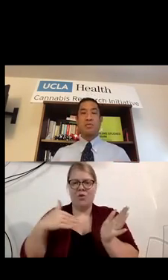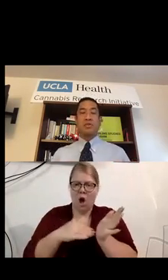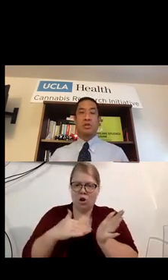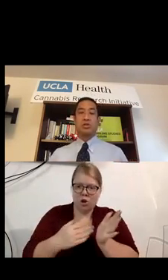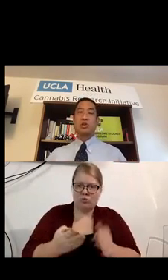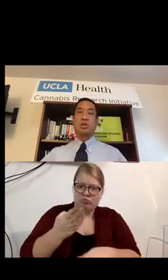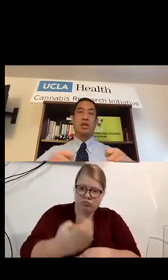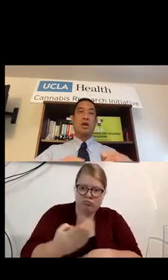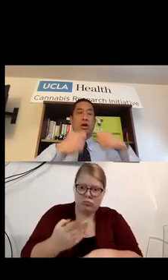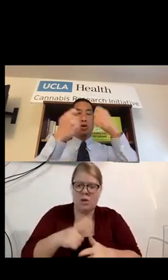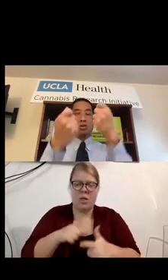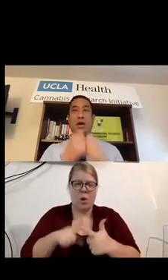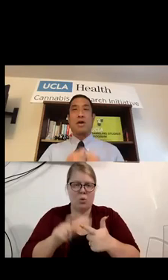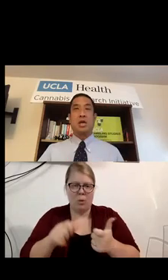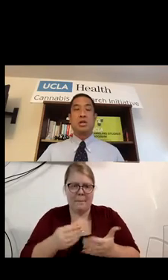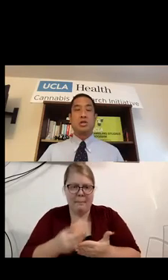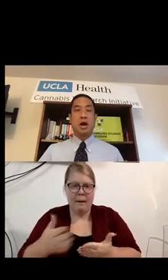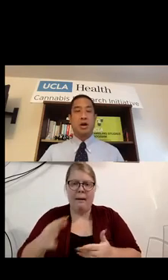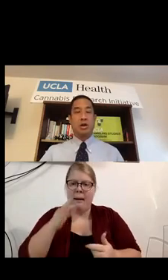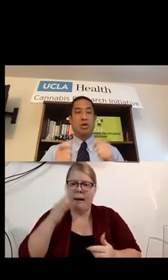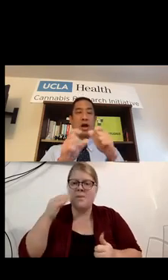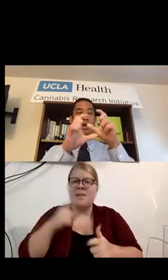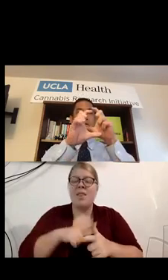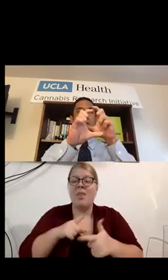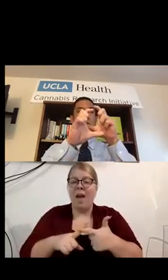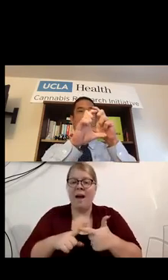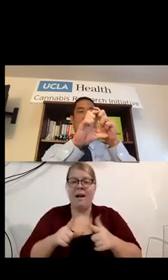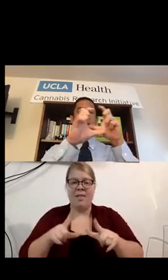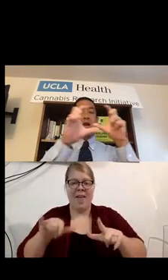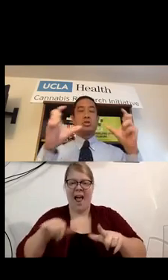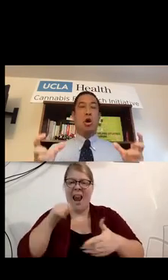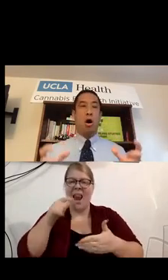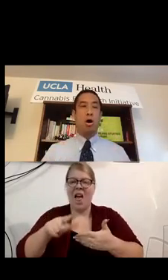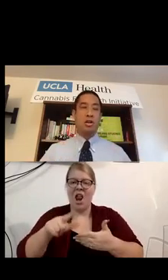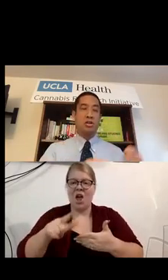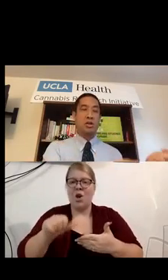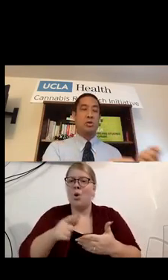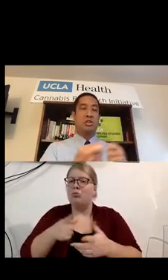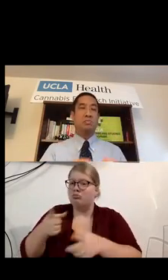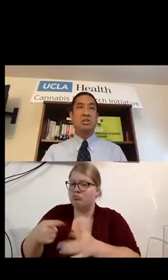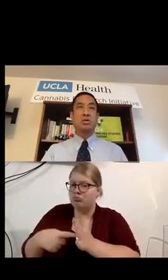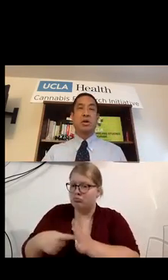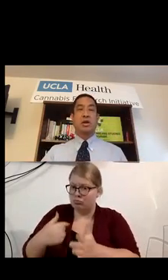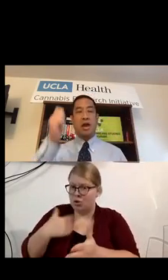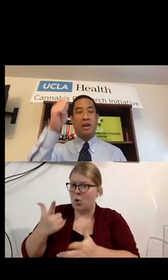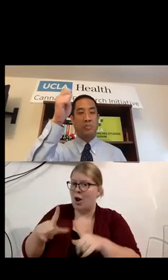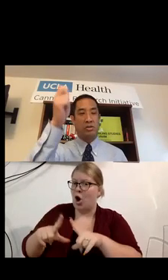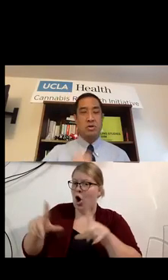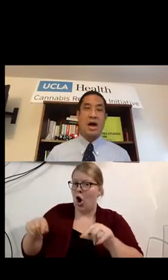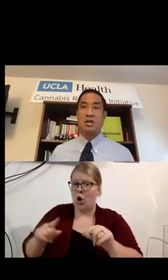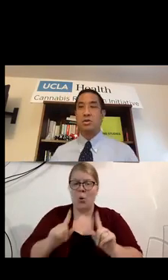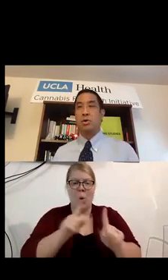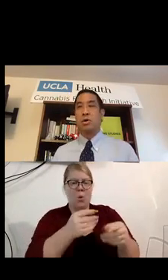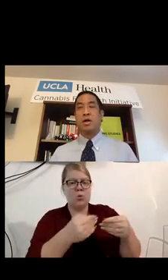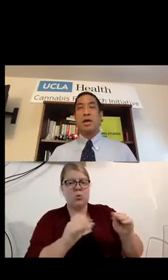cannabis from a physician. You then took this recommendation letter and you got a cannabis card that you take to a dispensary and you had a special